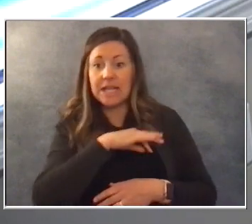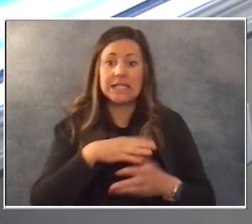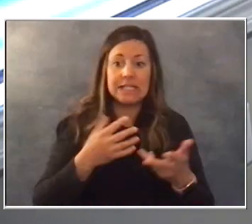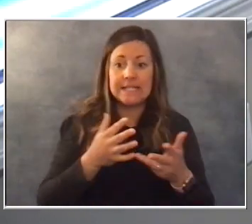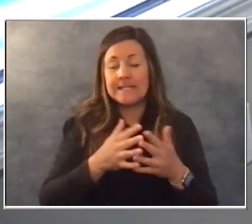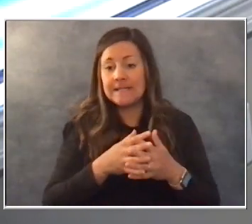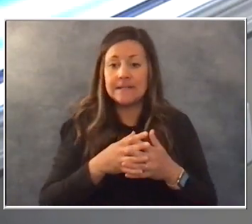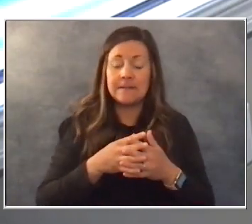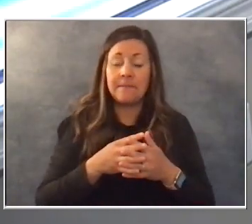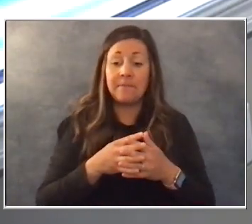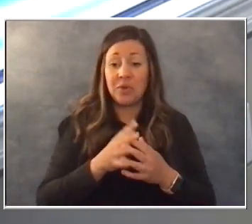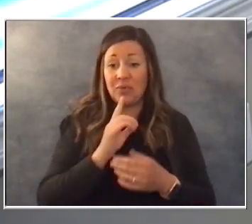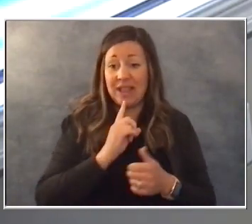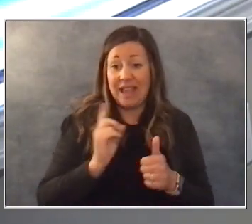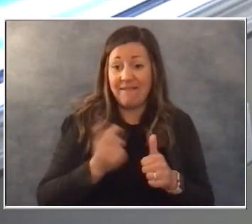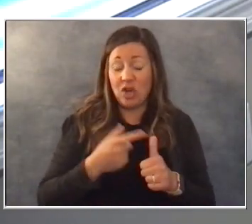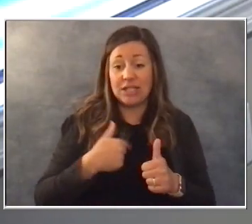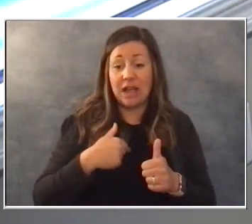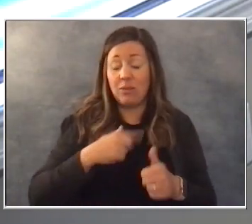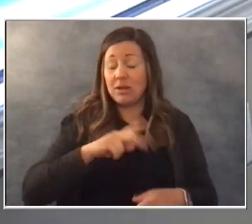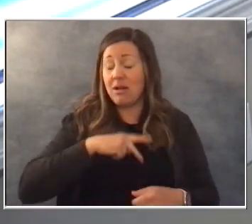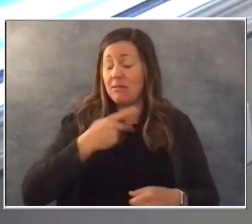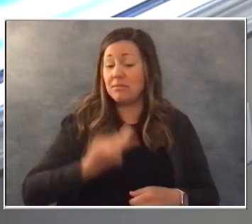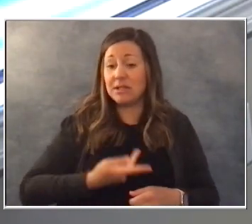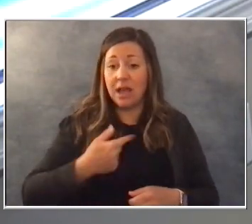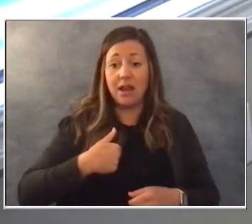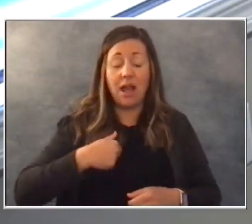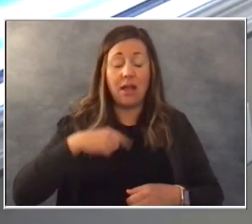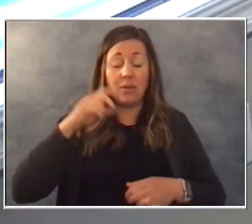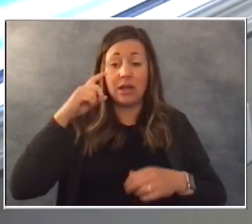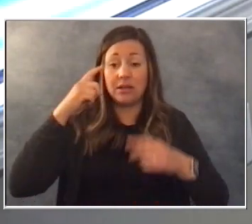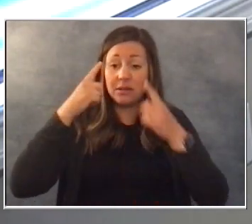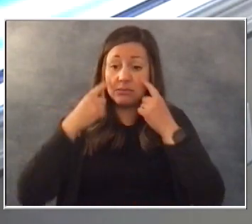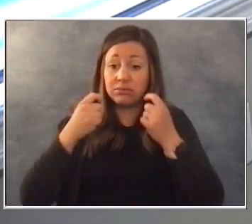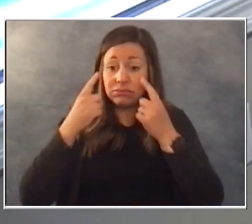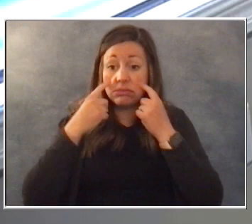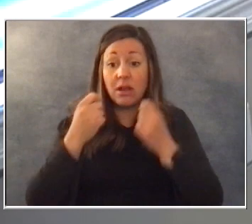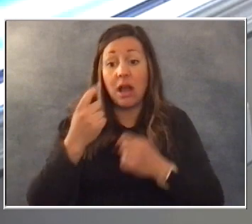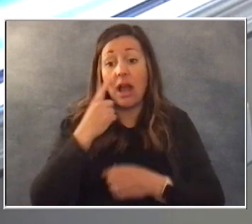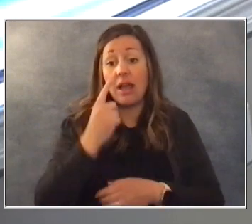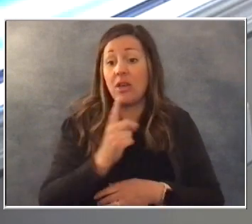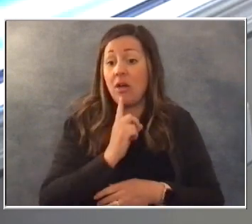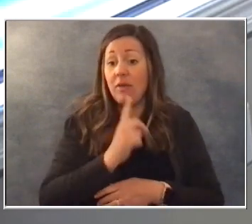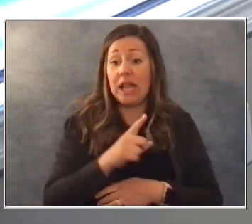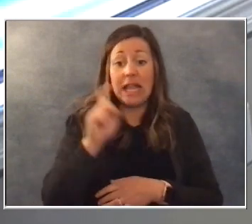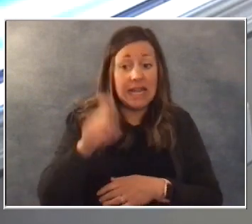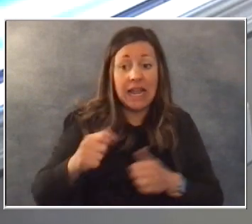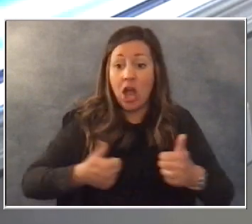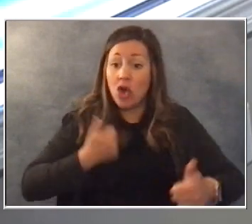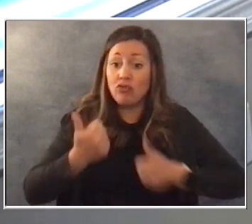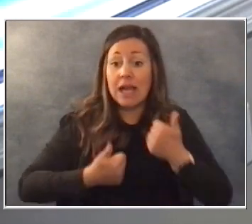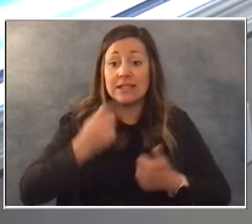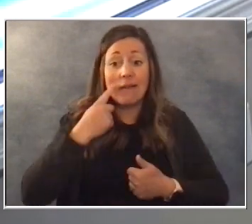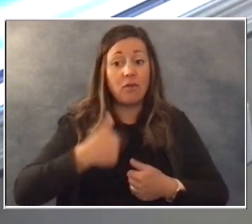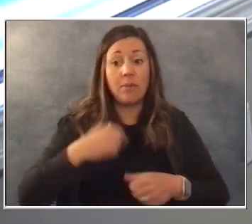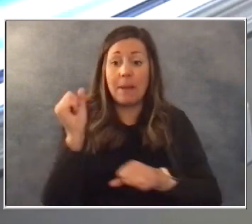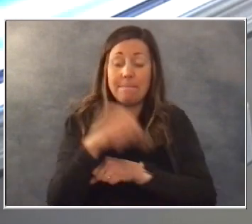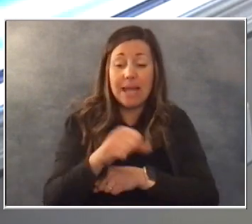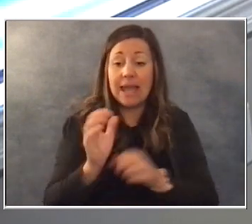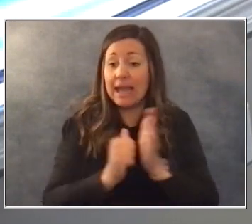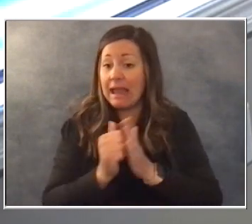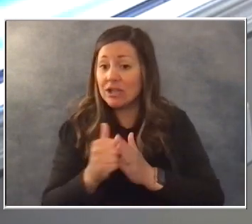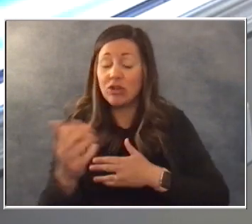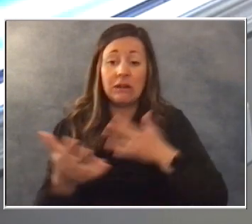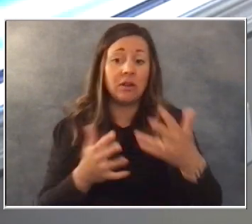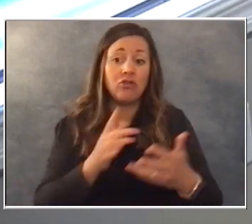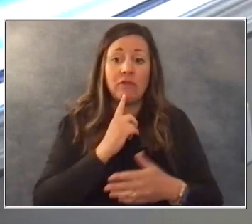I was in tears. I was upset. I thought we had to be super aggressive in order for me to beat this cancer. It's not fair